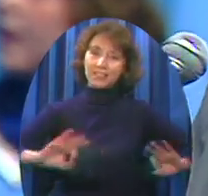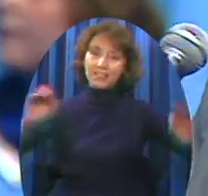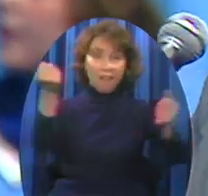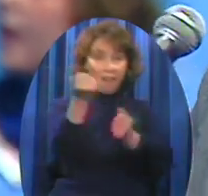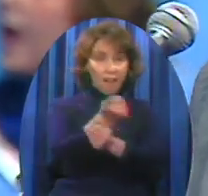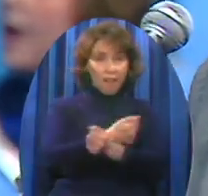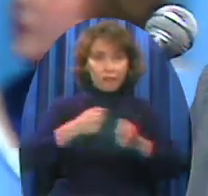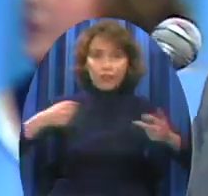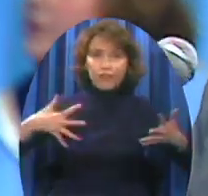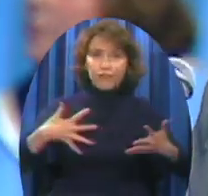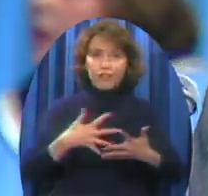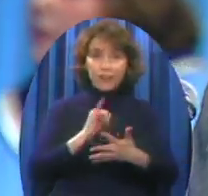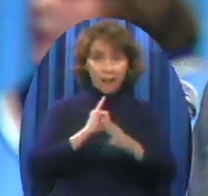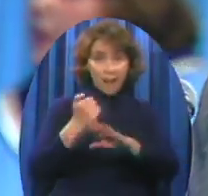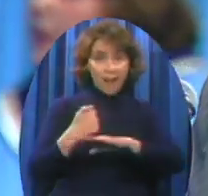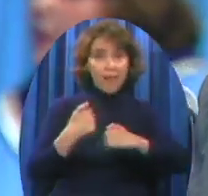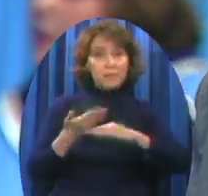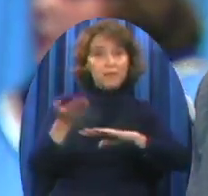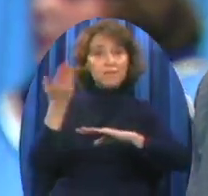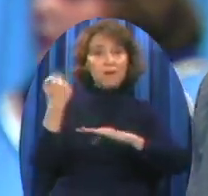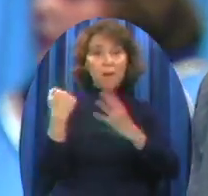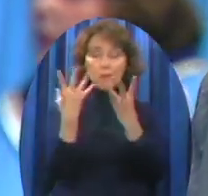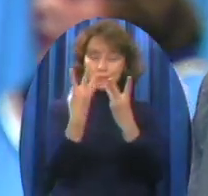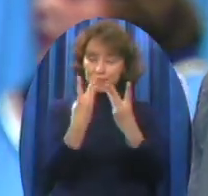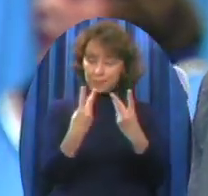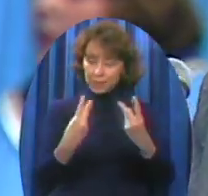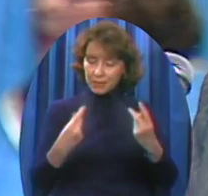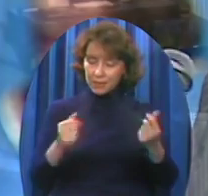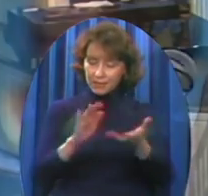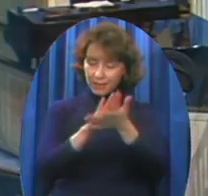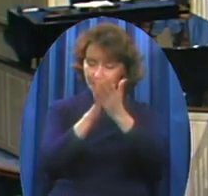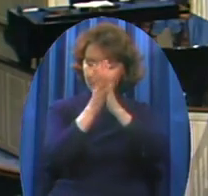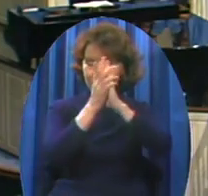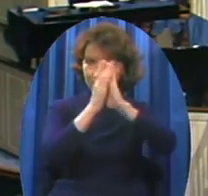I ever had just melted into peace.